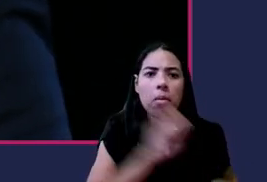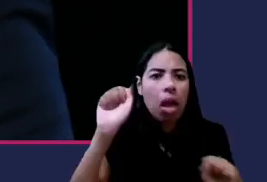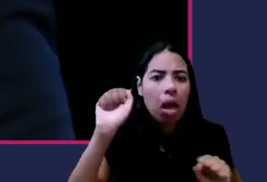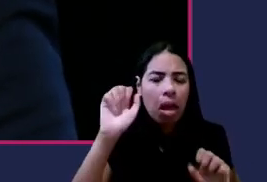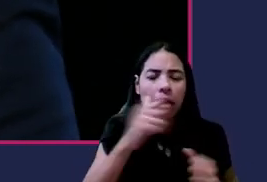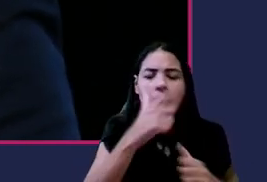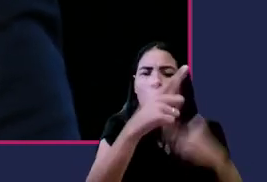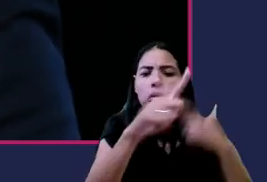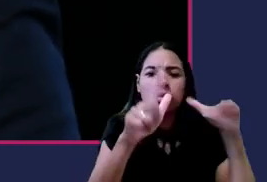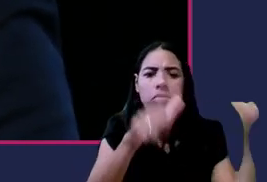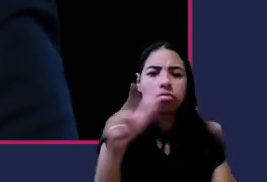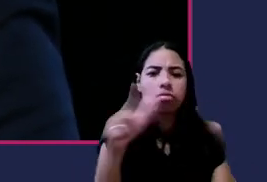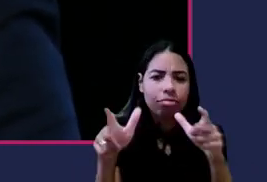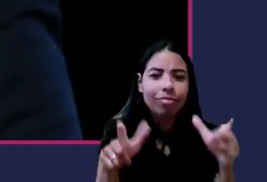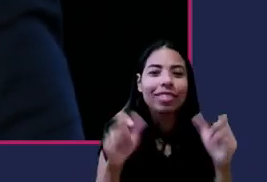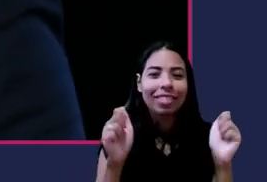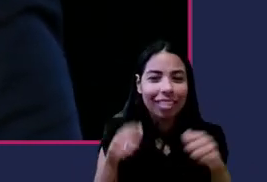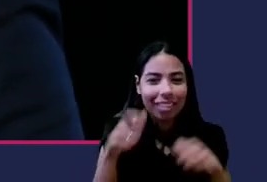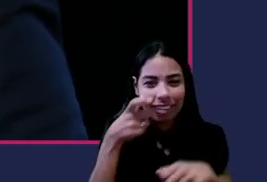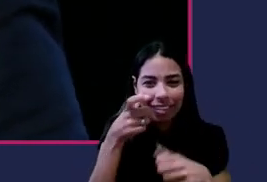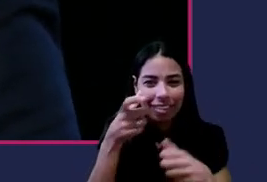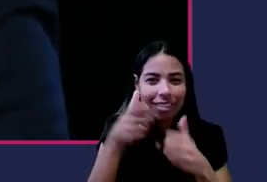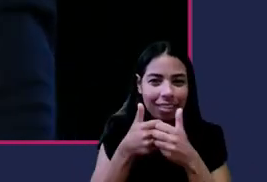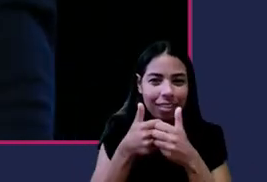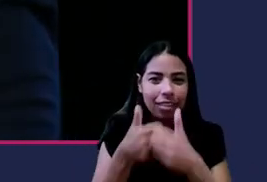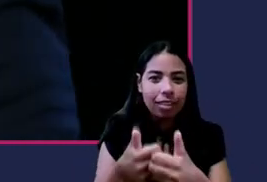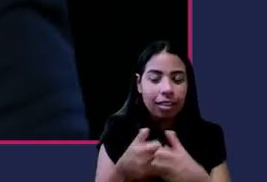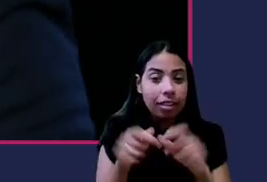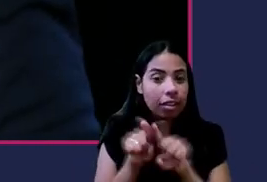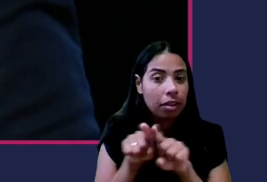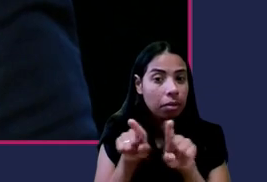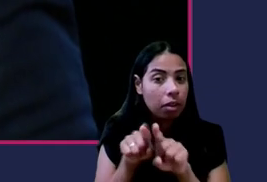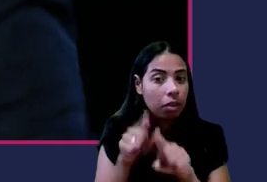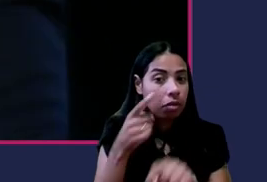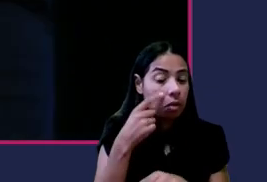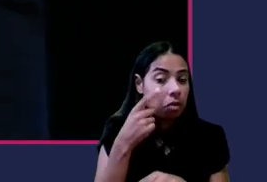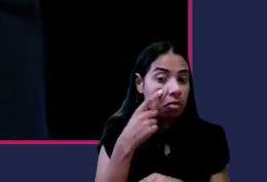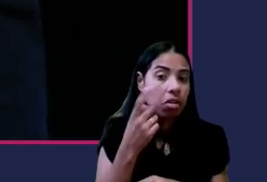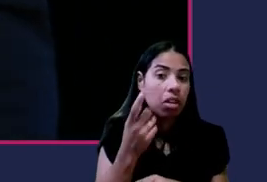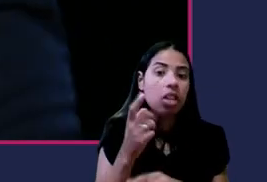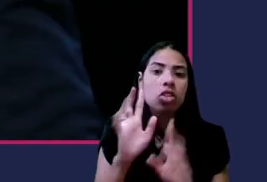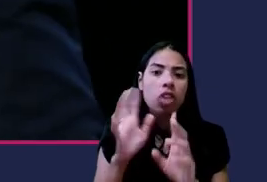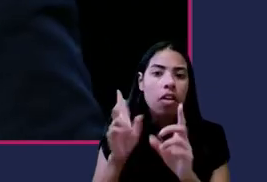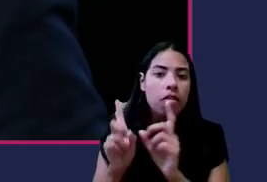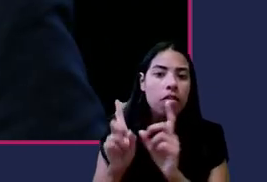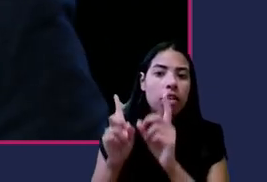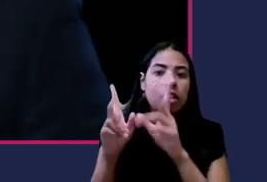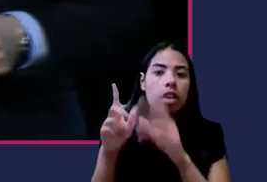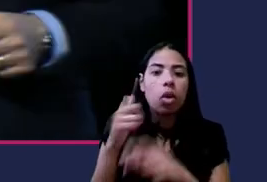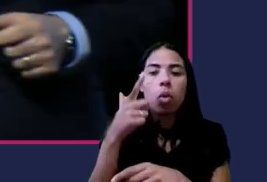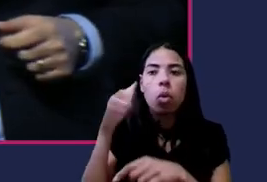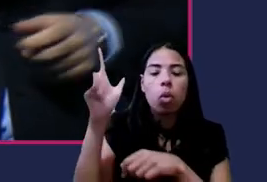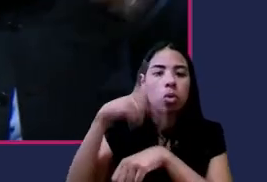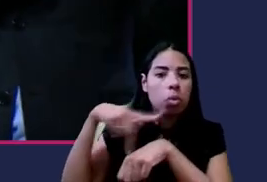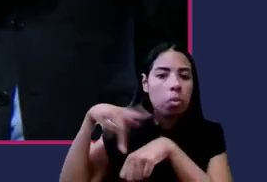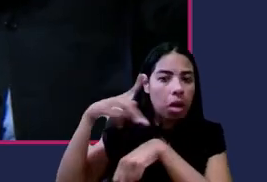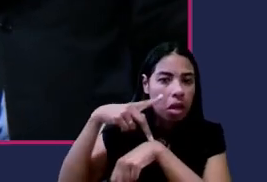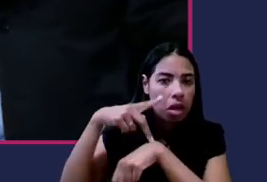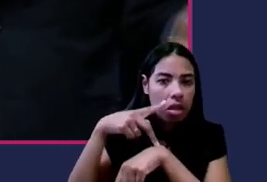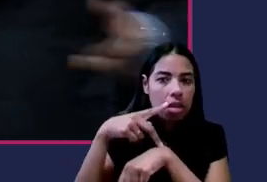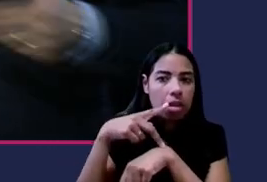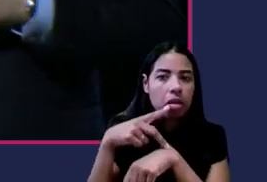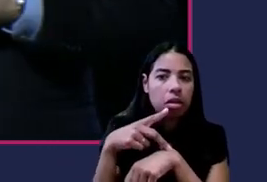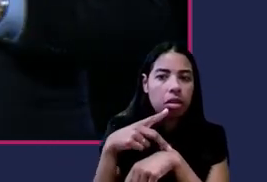watch the series and understand. Not only that, but I think it was sold to one of the countries. I think it